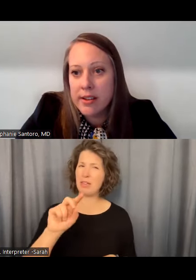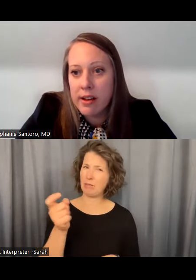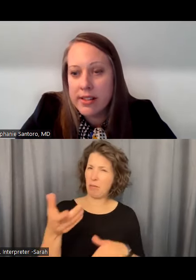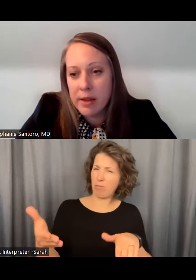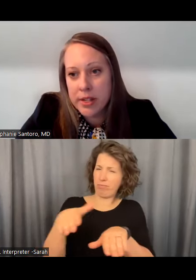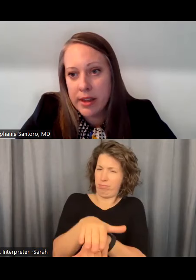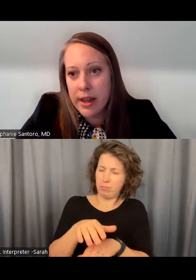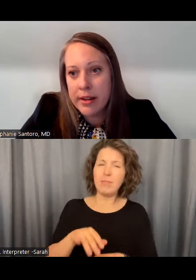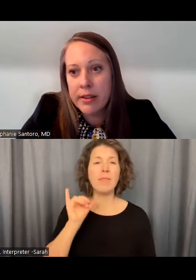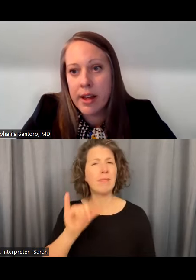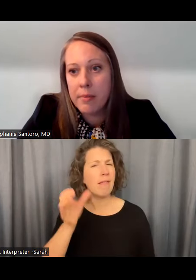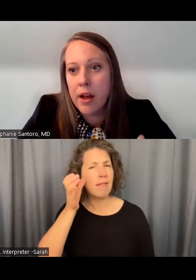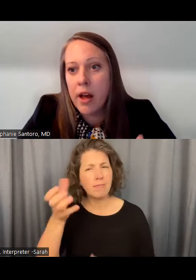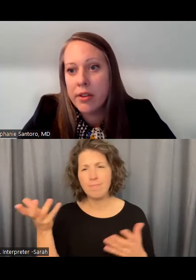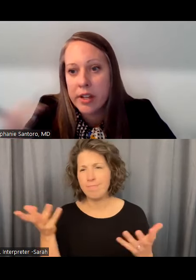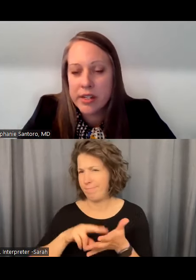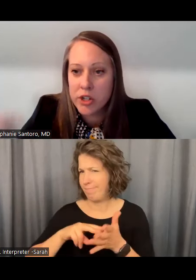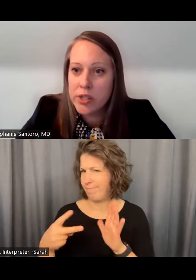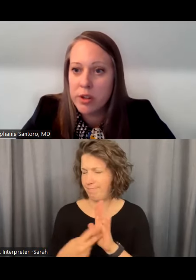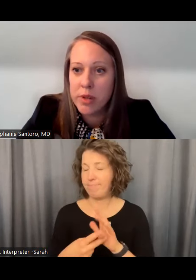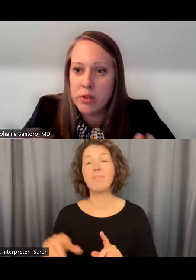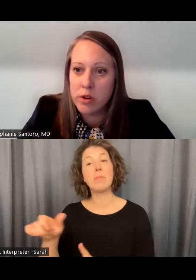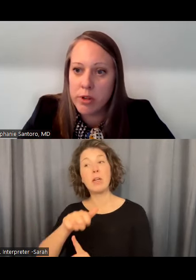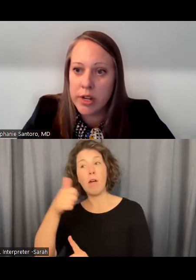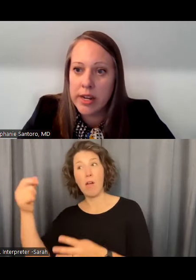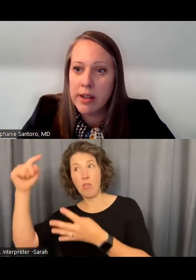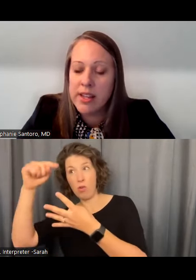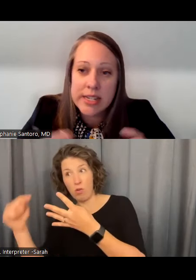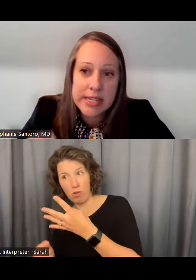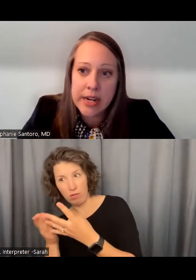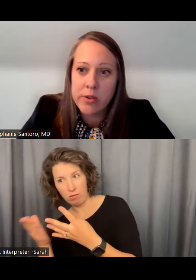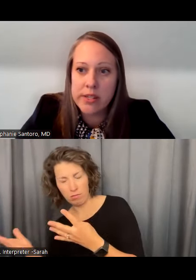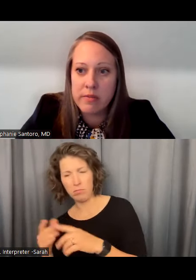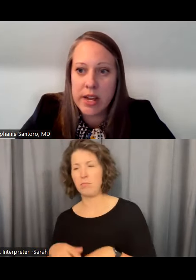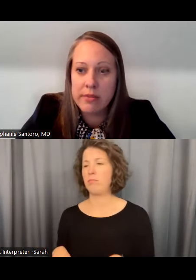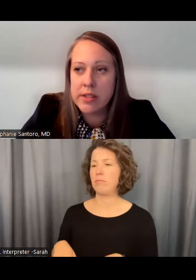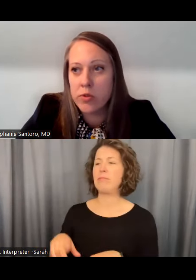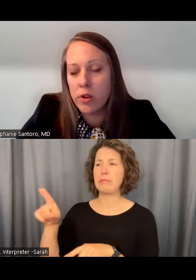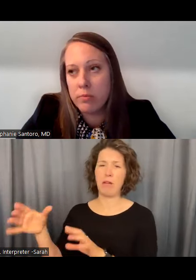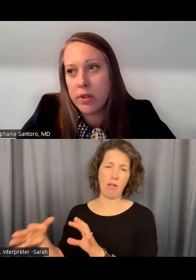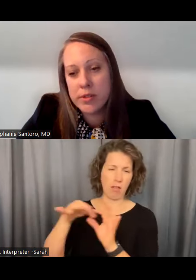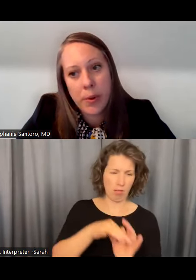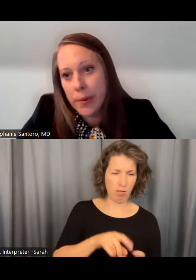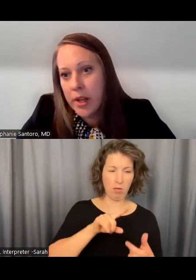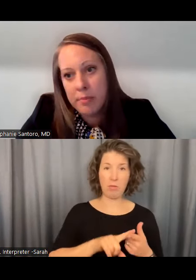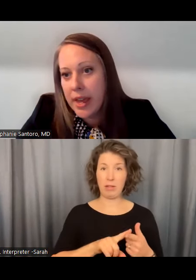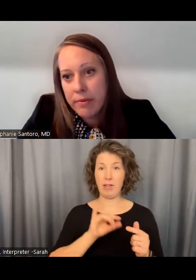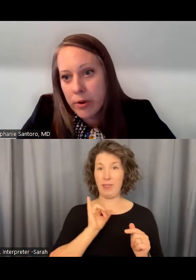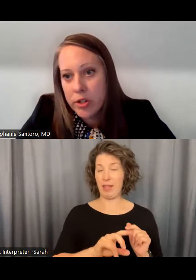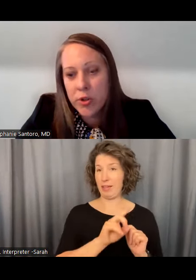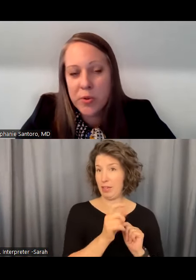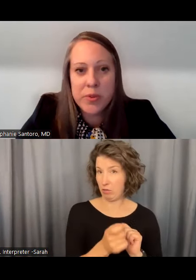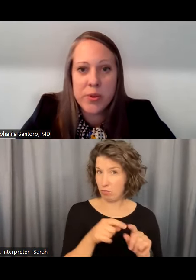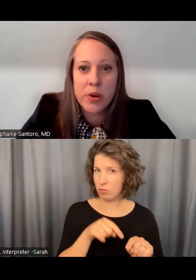is the concept that other conditions could be attributed to the diagnosis of Down syndrome. So